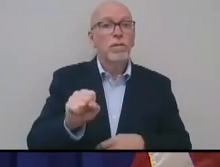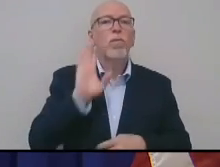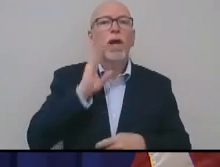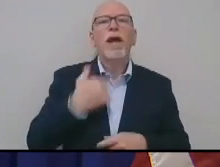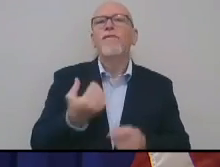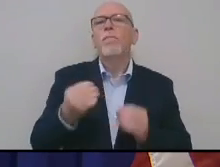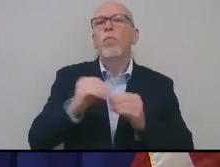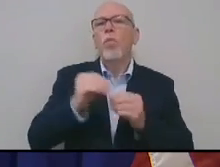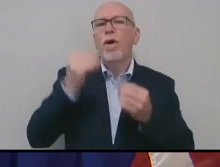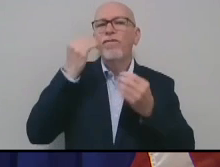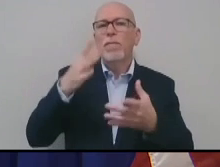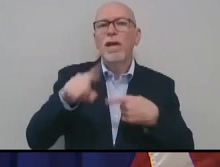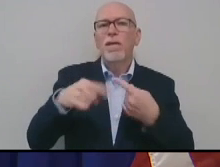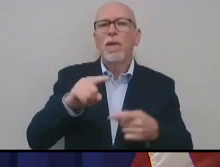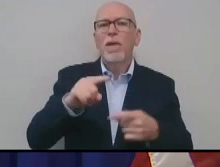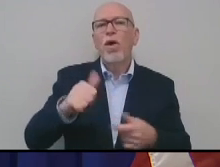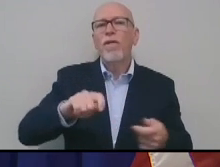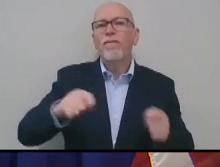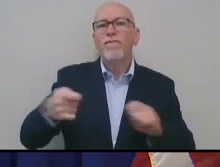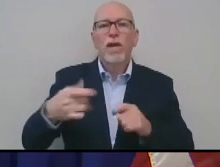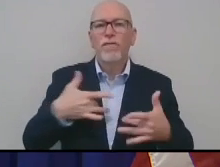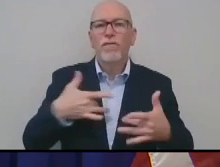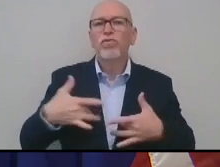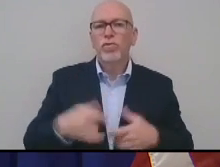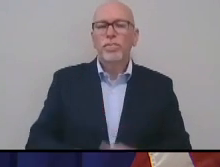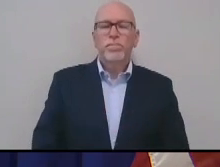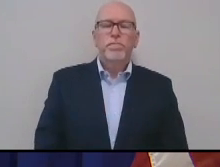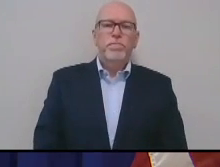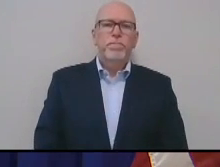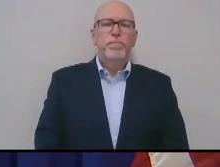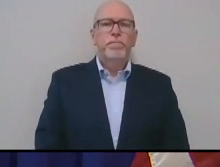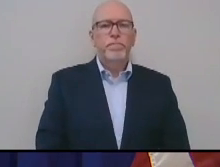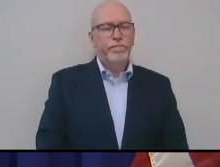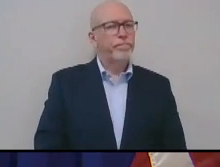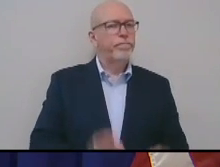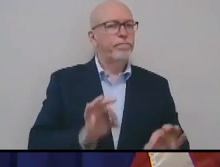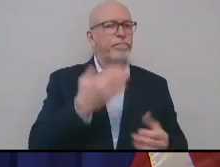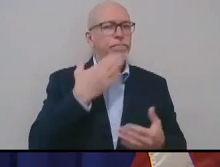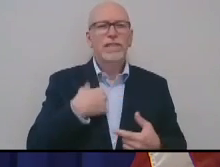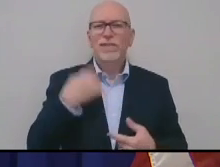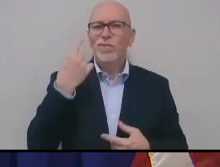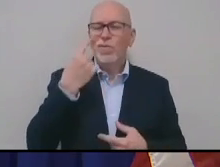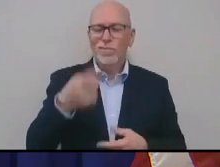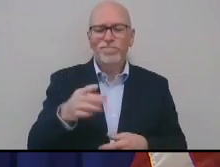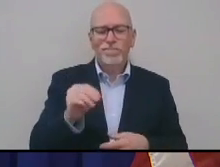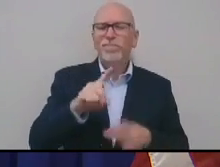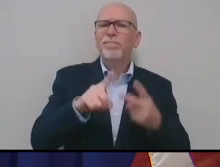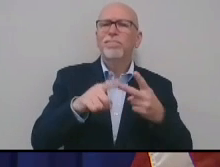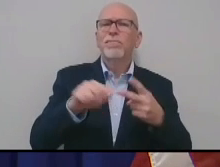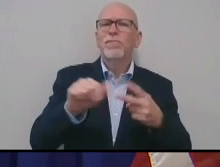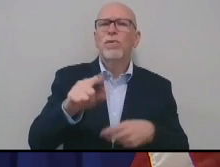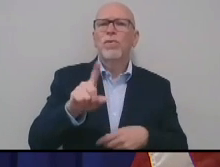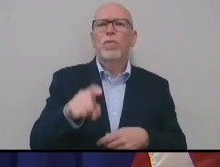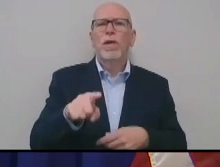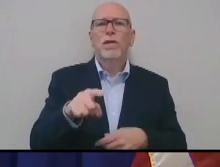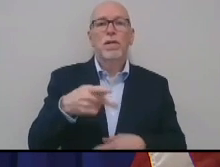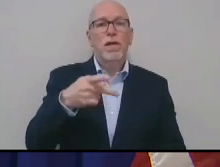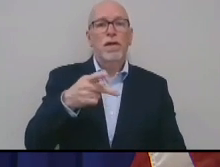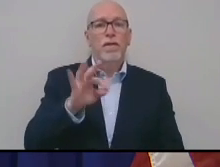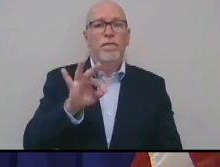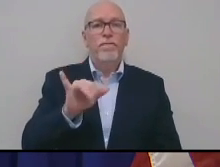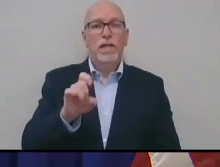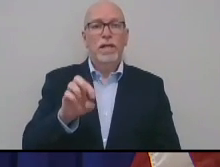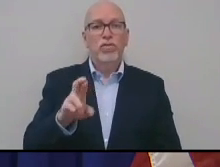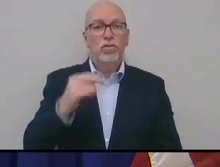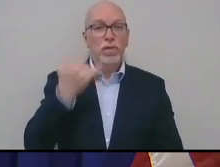about these other variants of concern. Thanks, I wondered about that. And my other question, if they go ahead